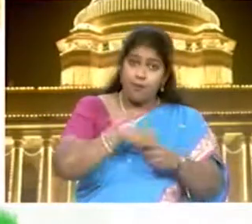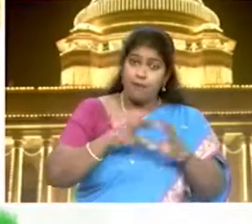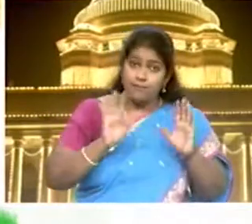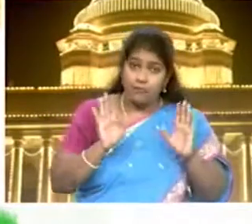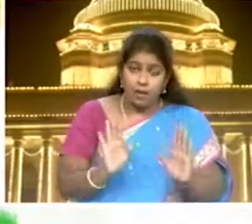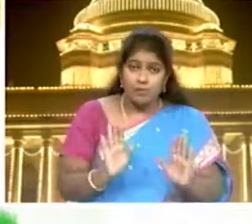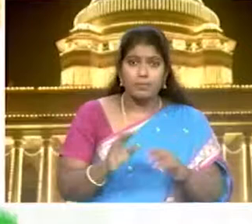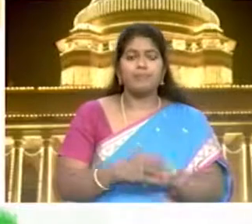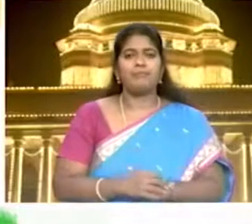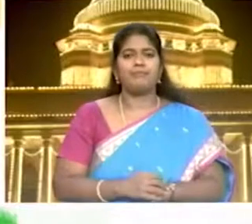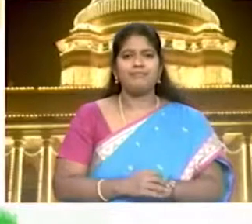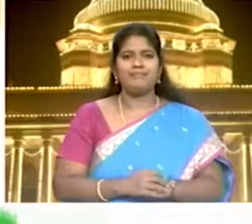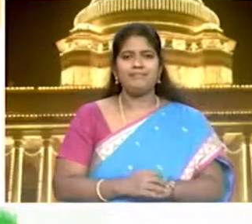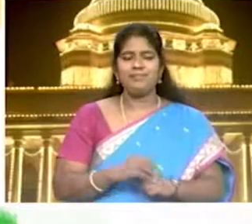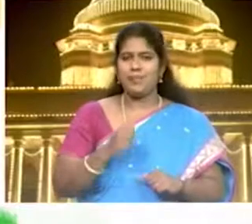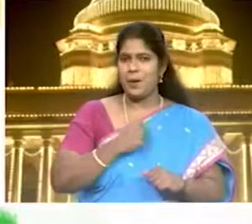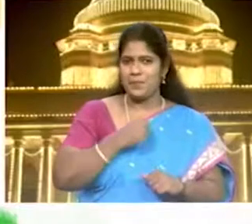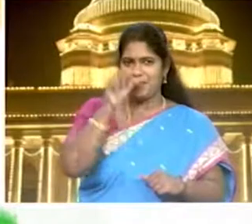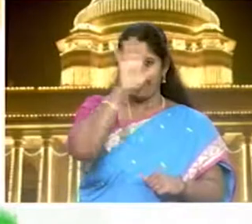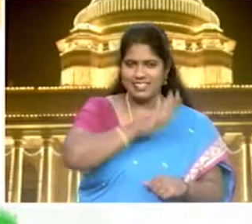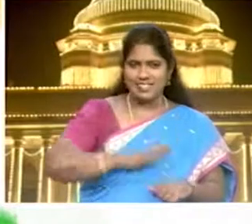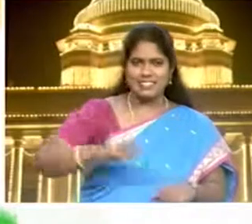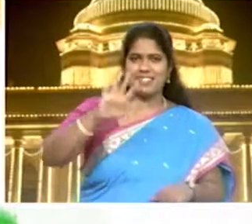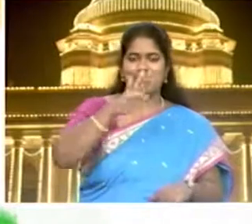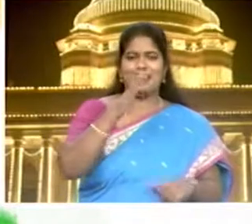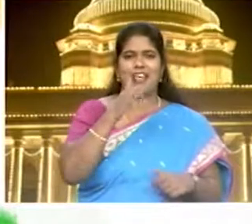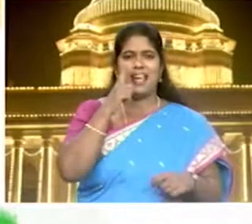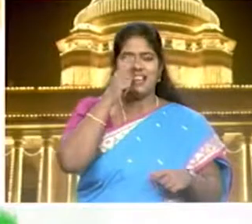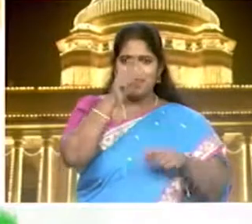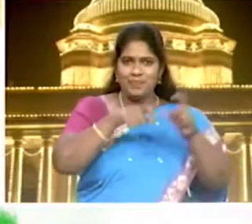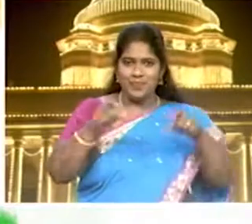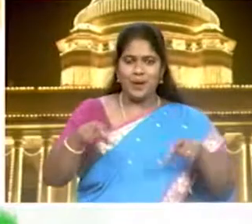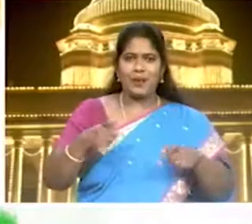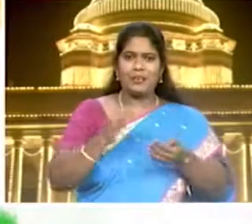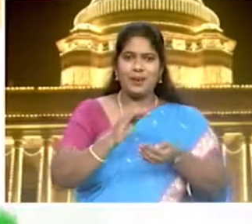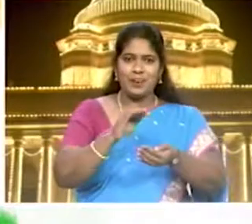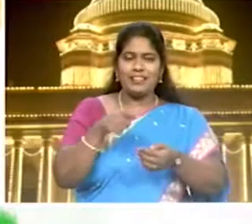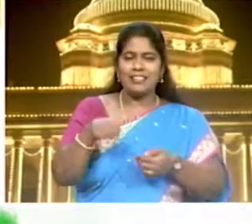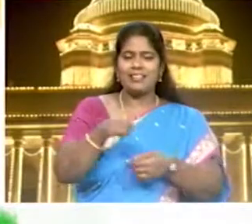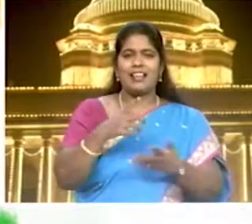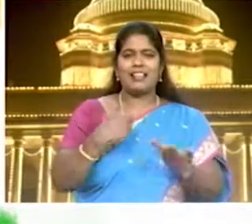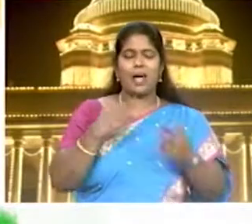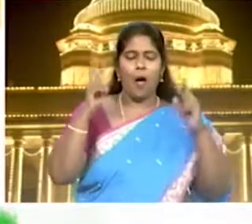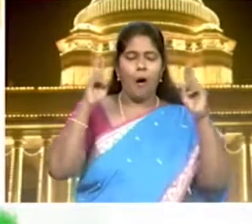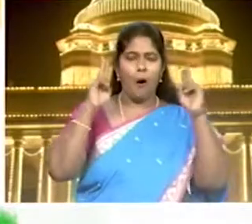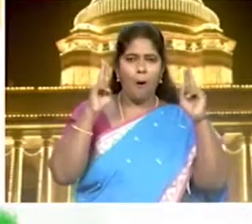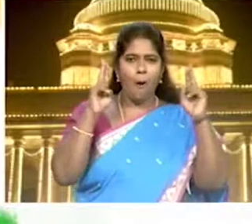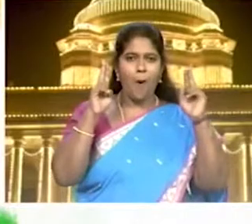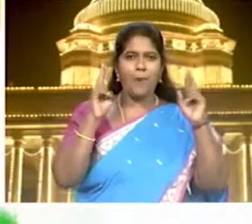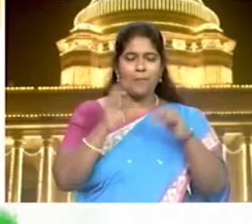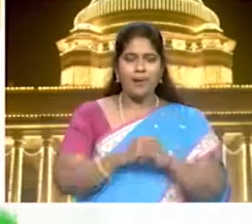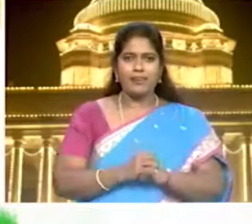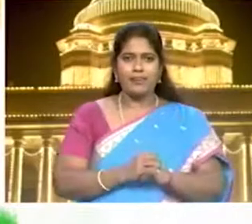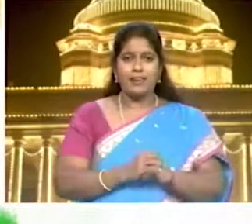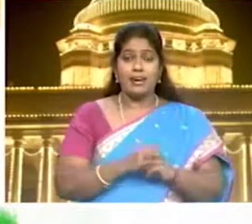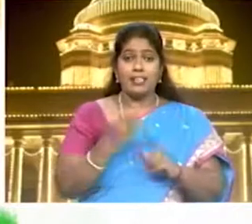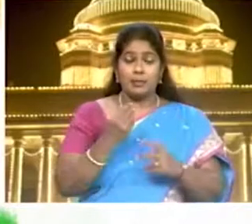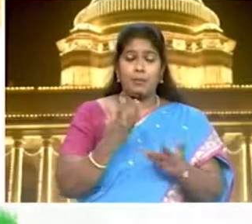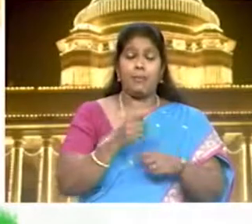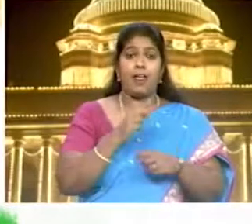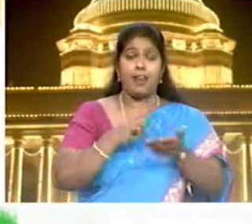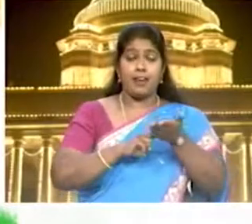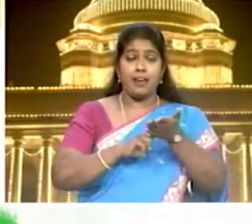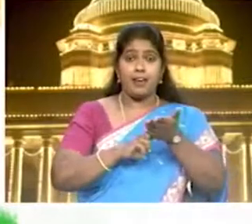Our daughters are the biggest hope for the nation. Some of them brought laurels for the